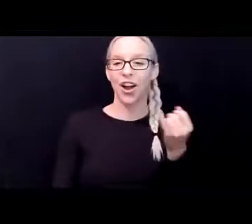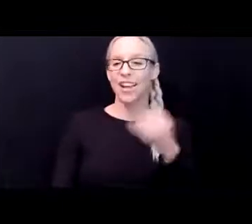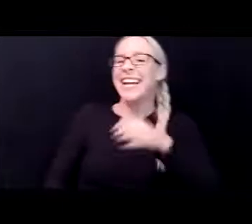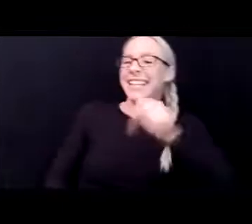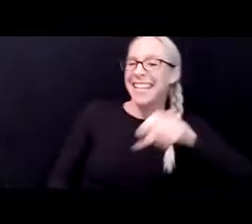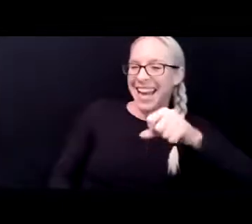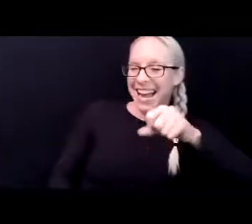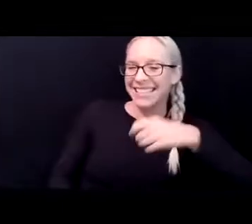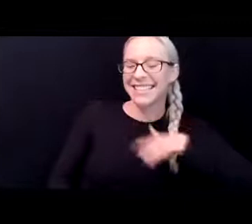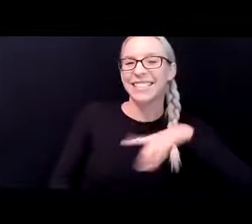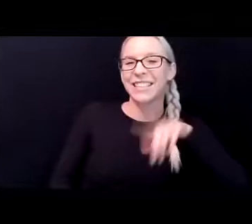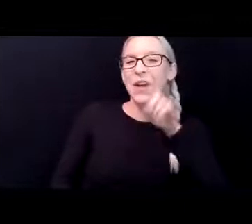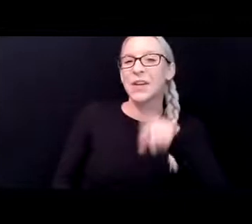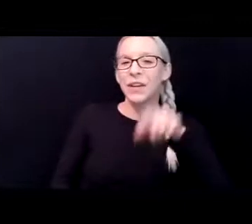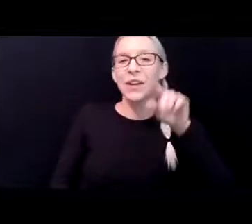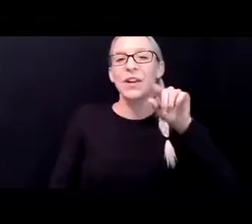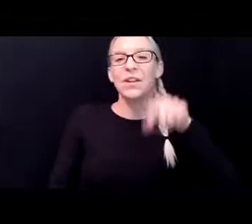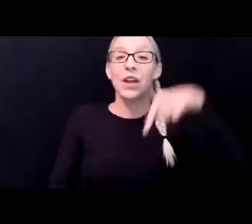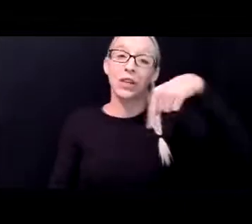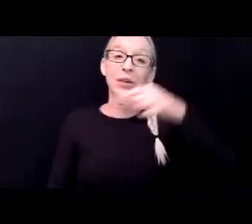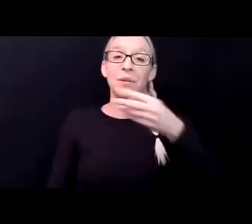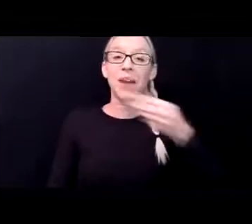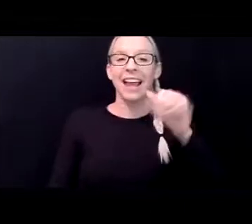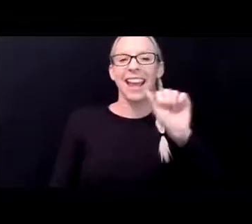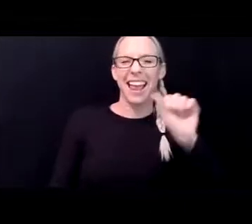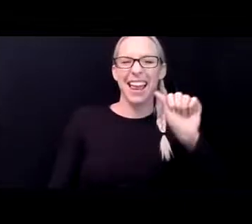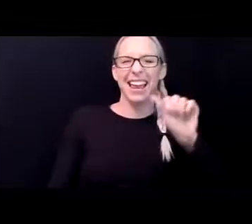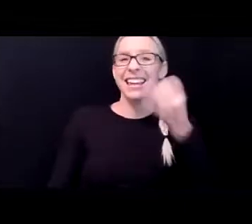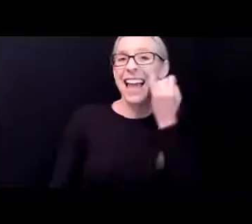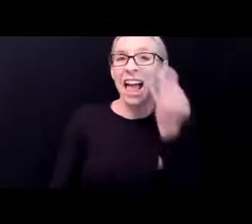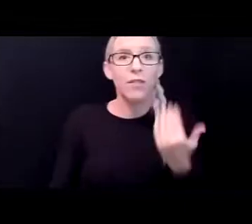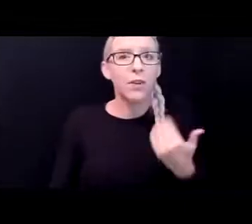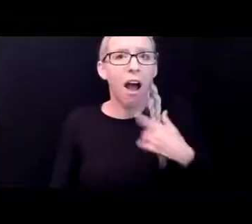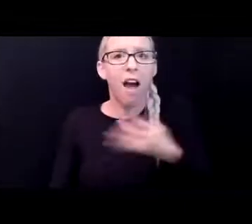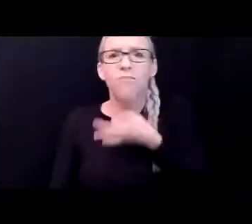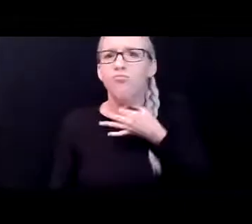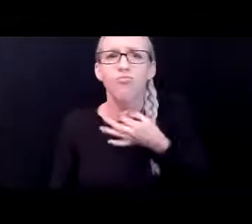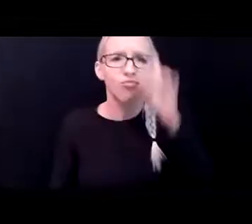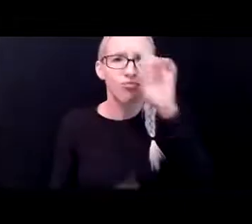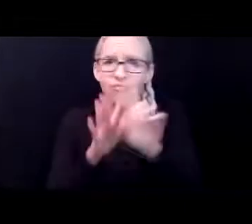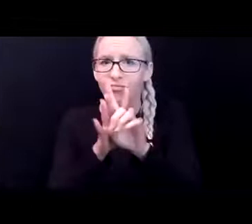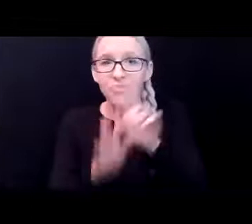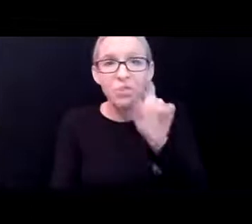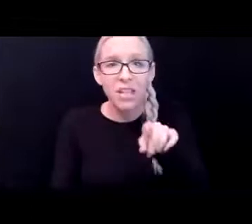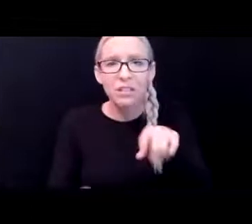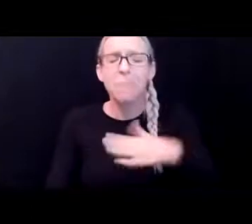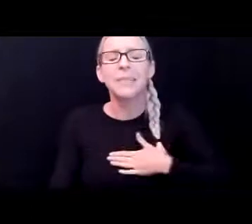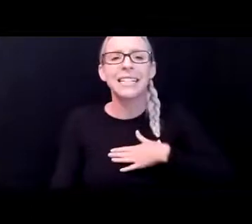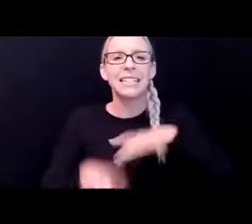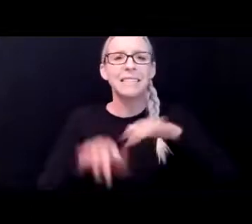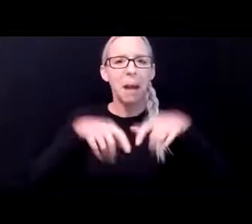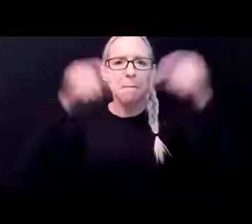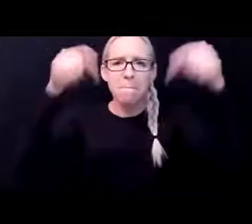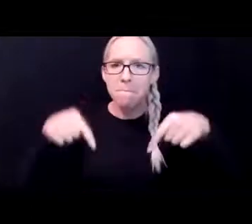yes, that Q&A box, you should see that. That's a great place to put your questions. If we have some time at the end, we'll go to them and answer as